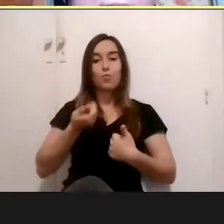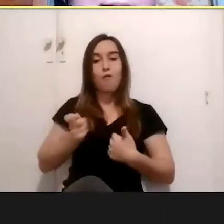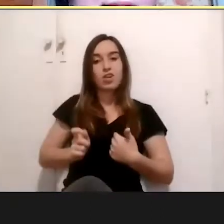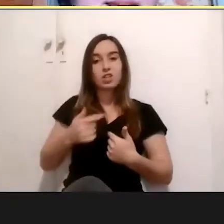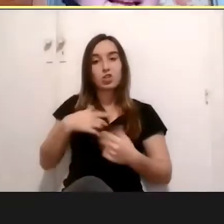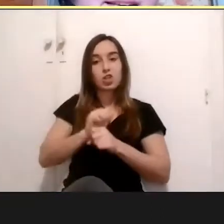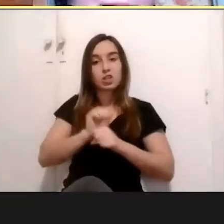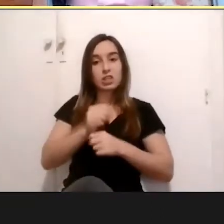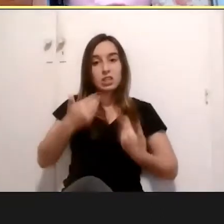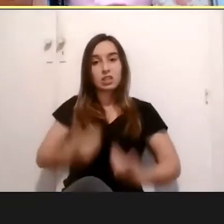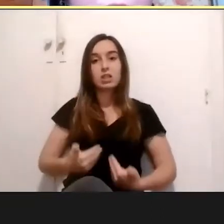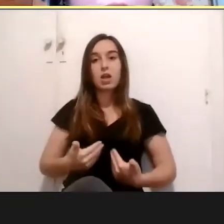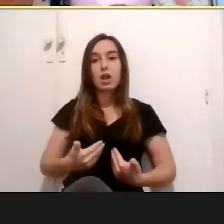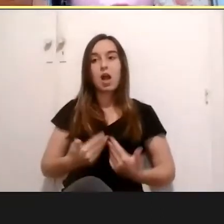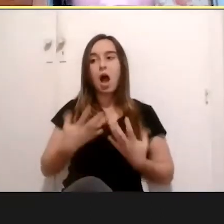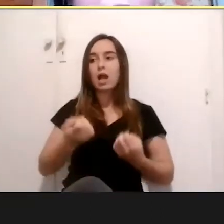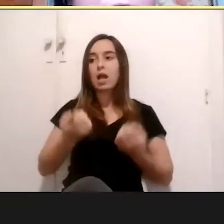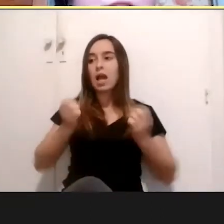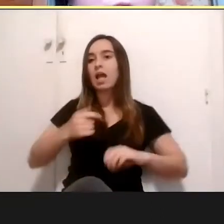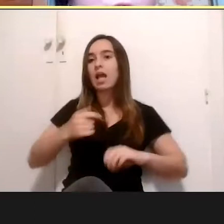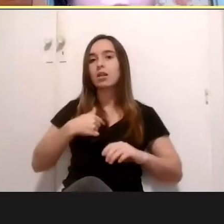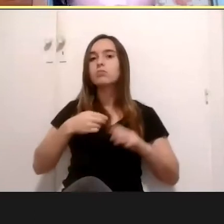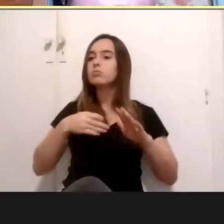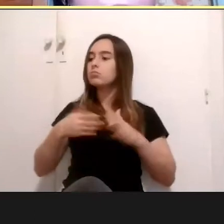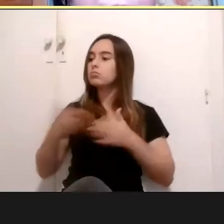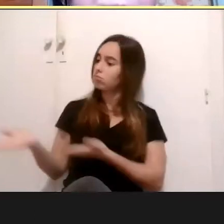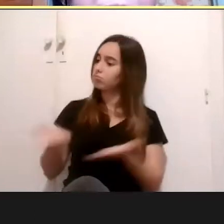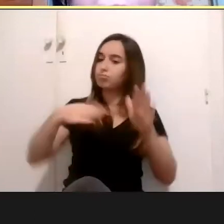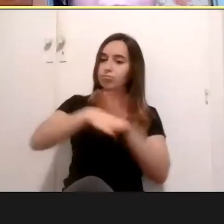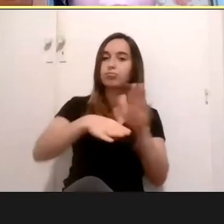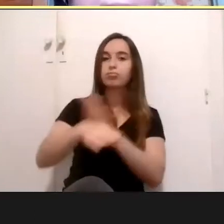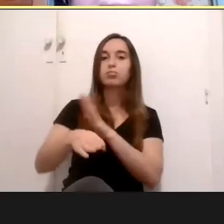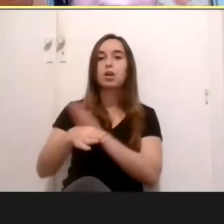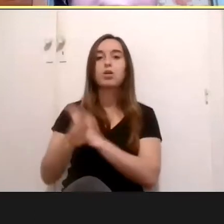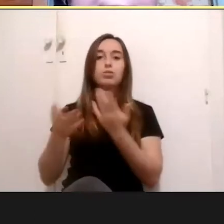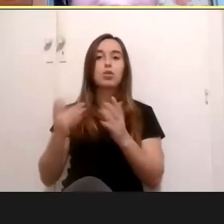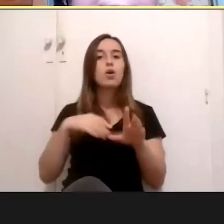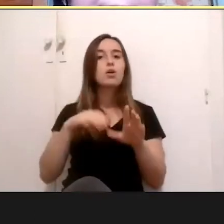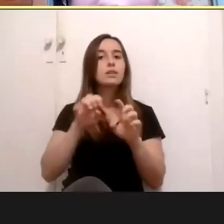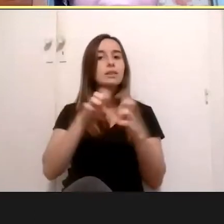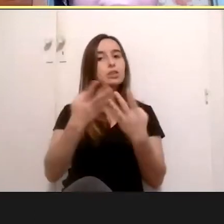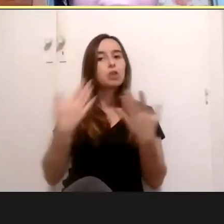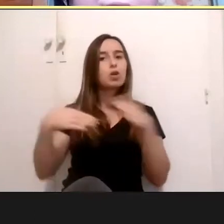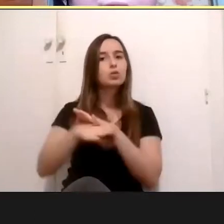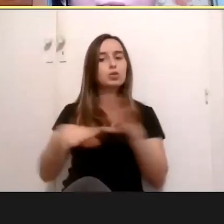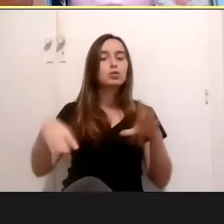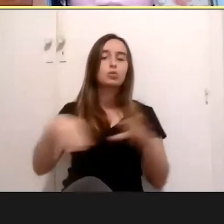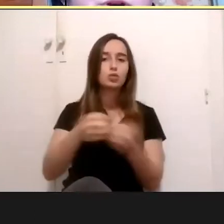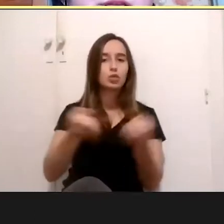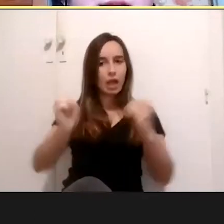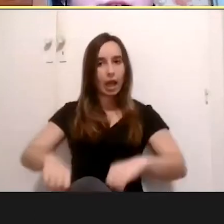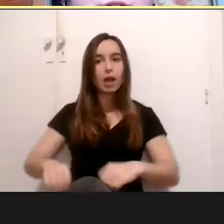as gatekeepers to digital inclusion. And even if people